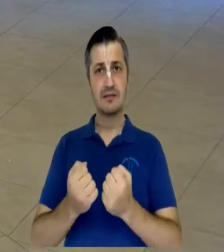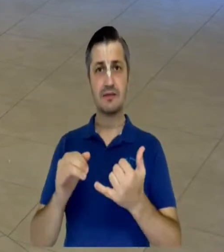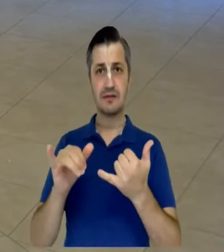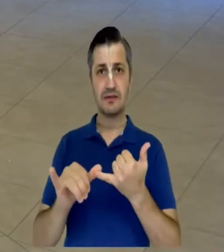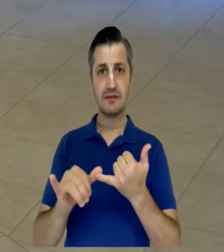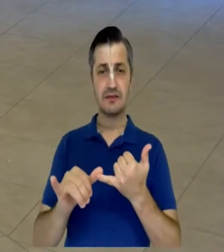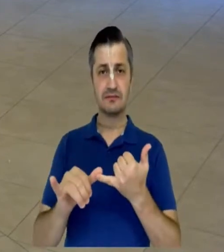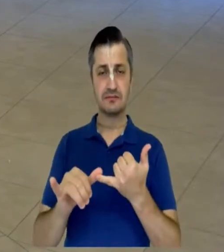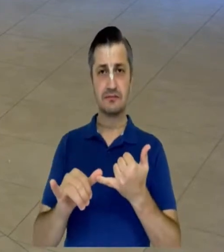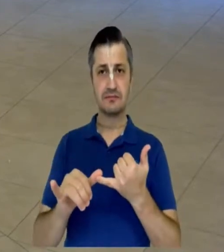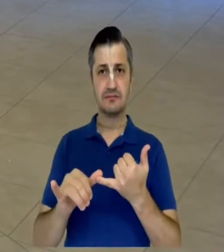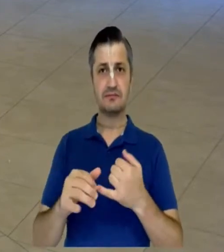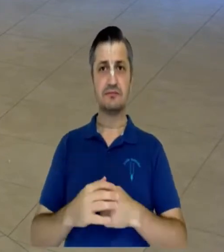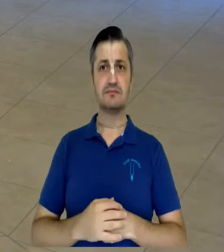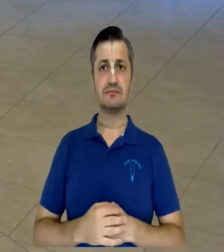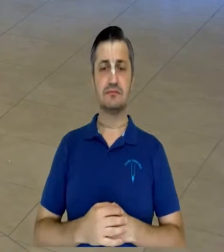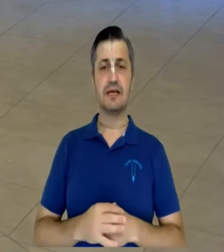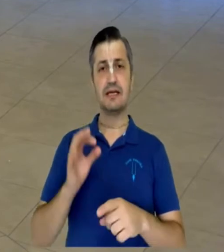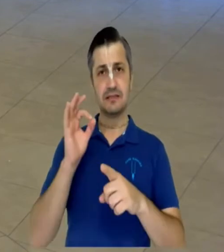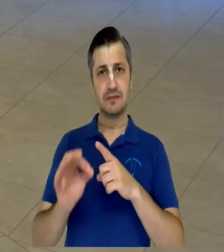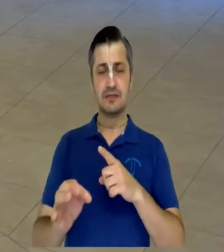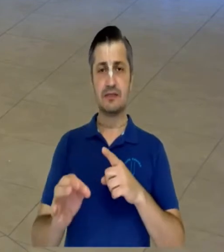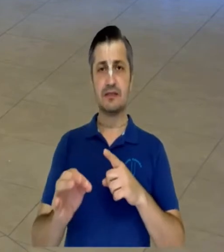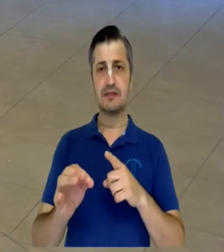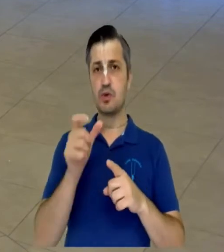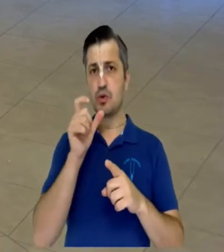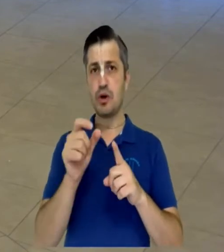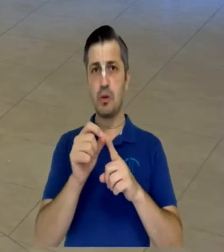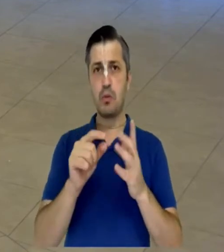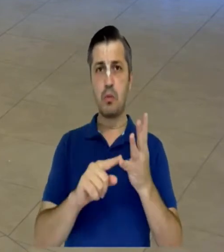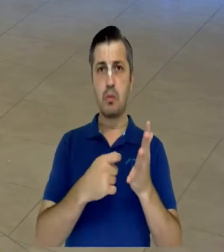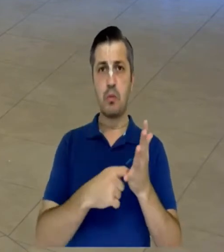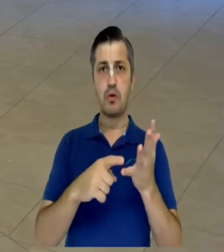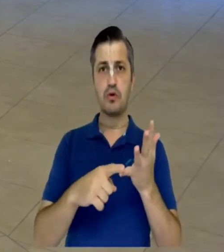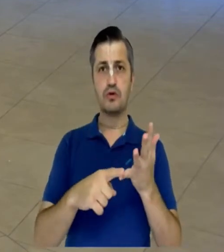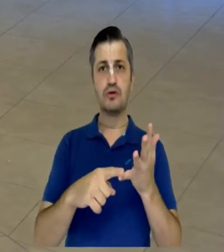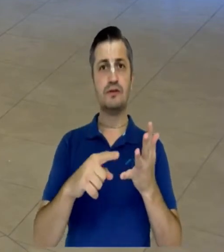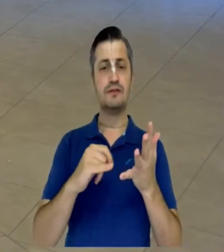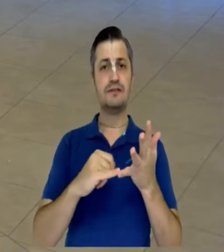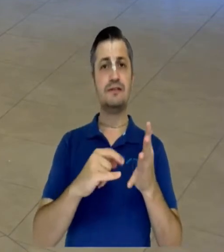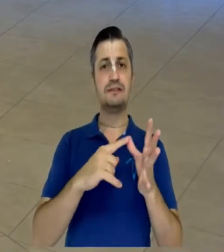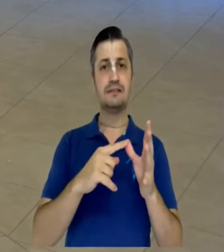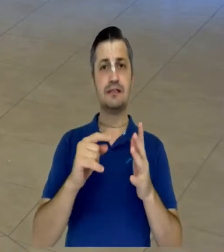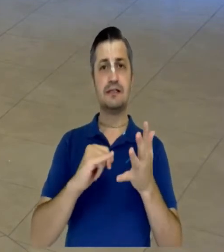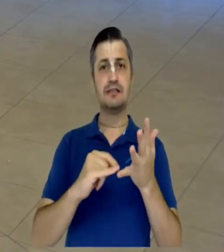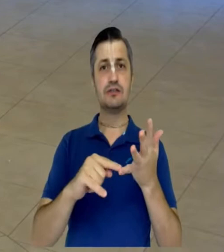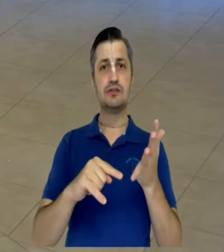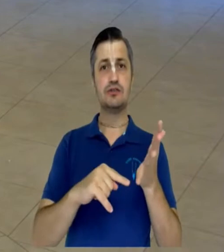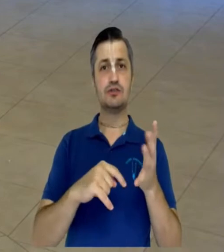and specifically Purusha Sukta, or the Sukta of the Supreme Personality of Godhead,